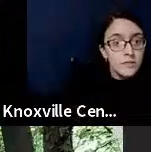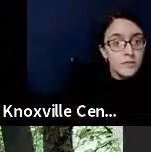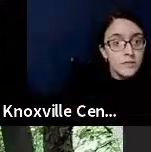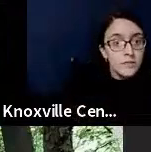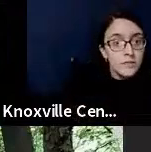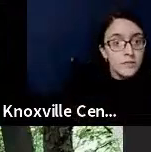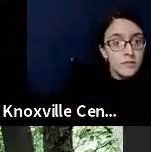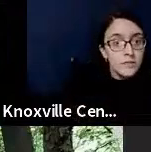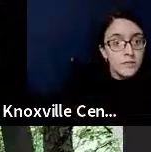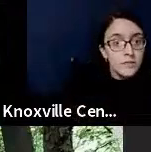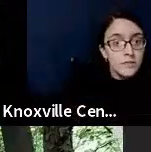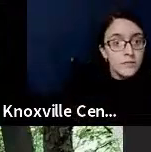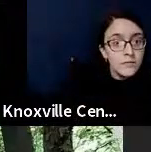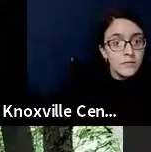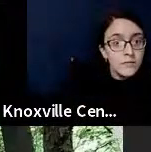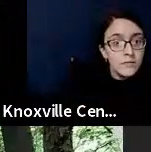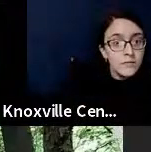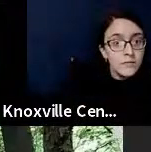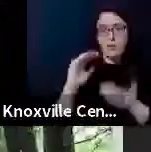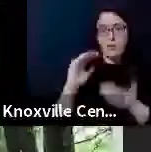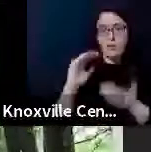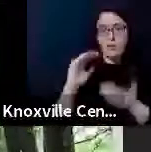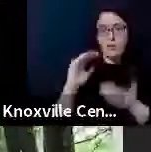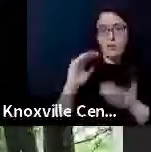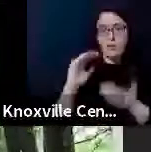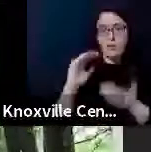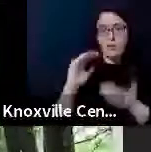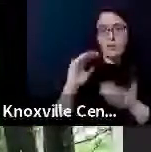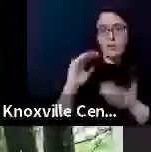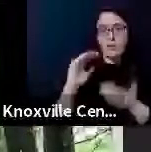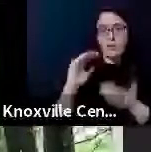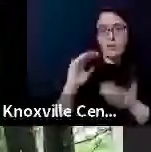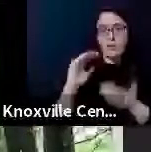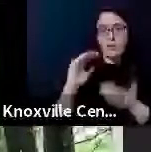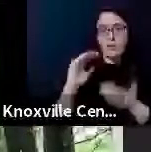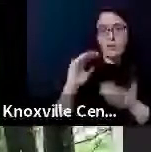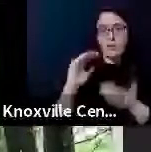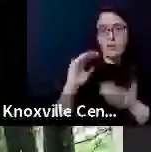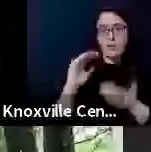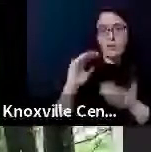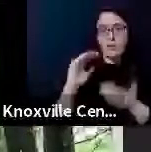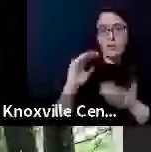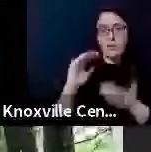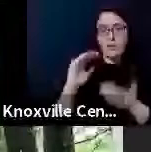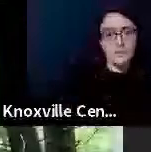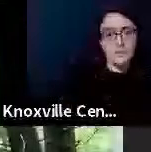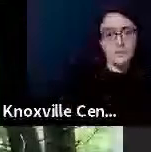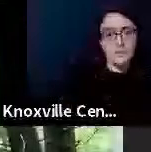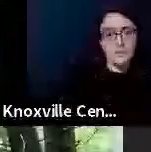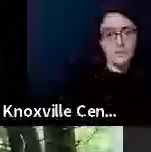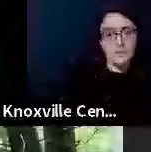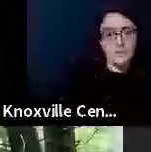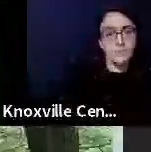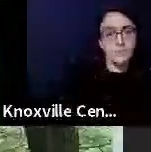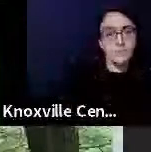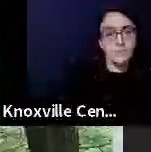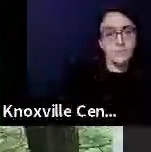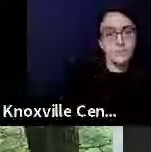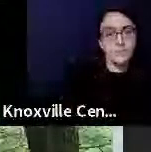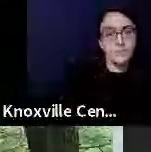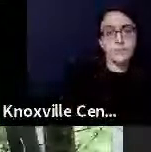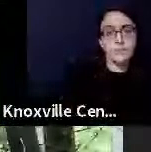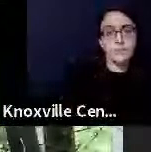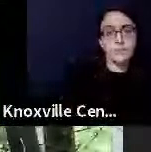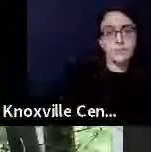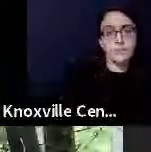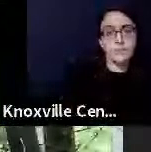benchmark, sustained reduction or stability new case for 14. Over the past 14 days, we hit a new record high in case volume. There were 5 red flags